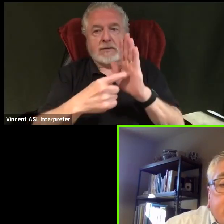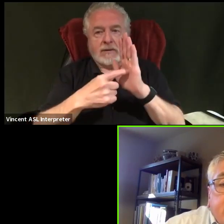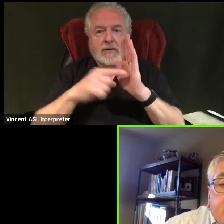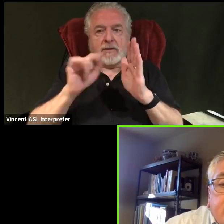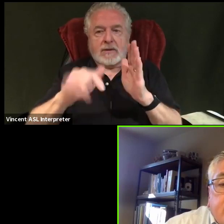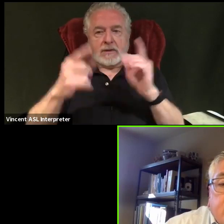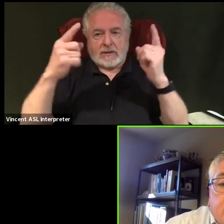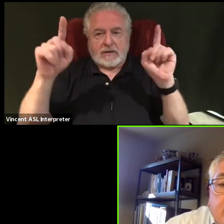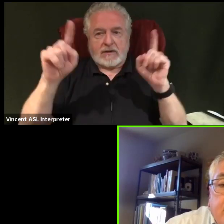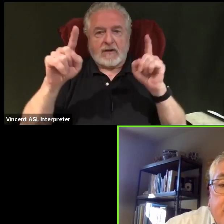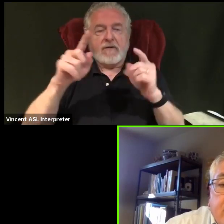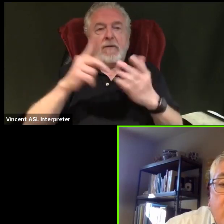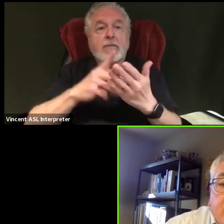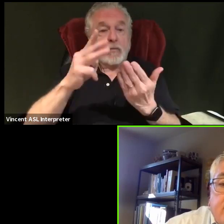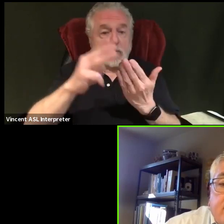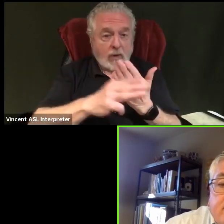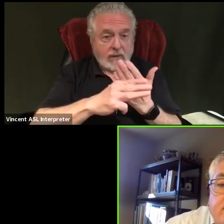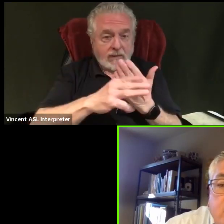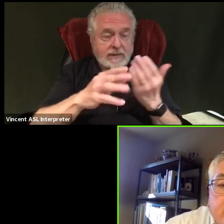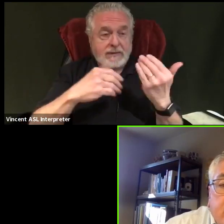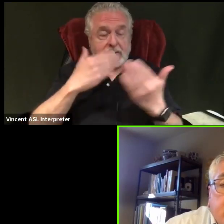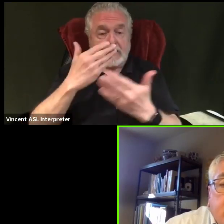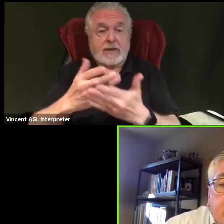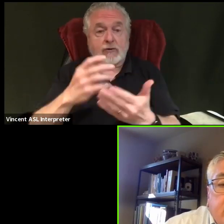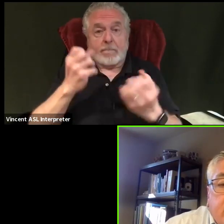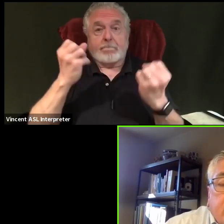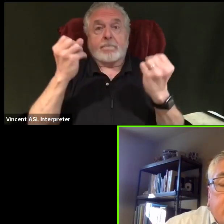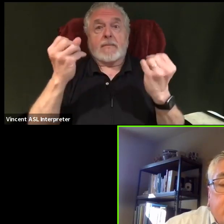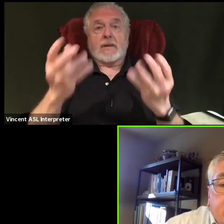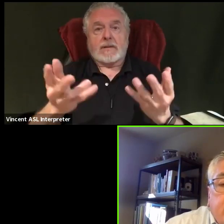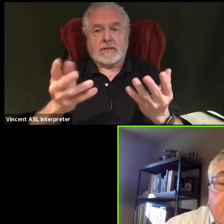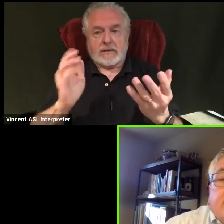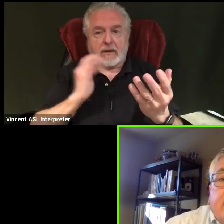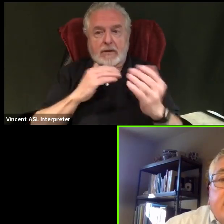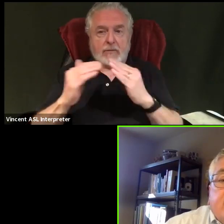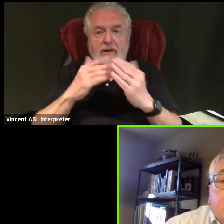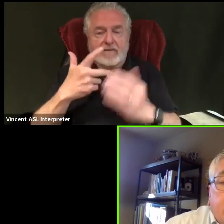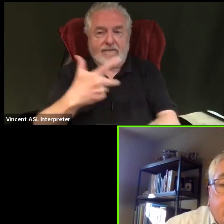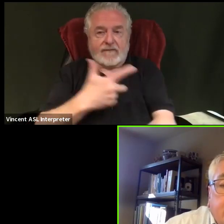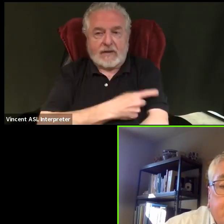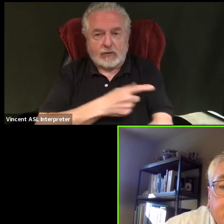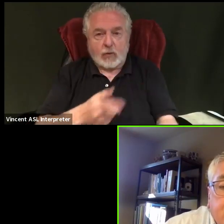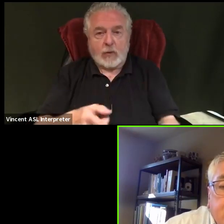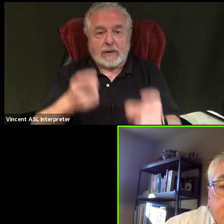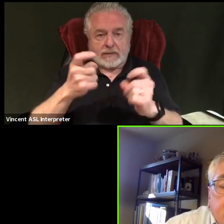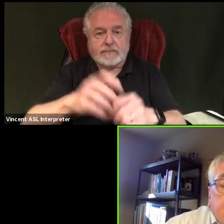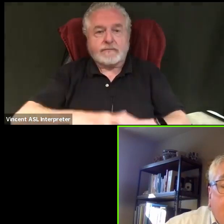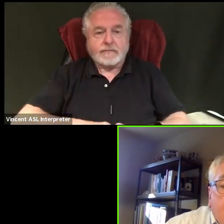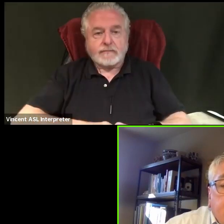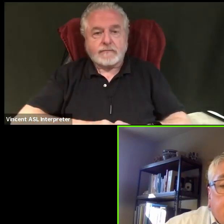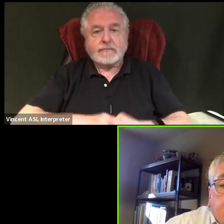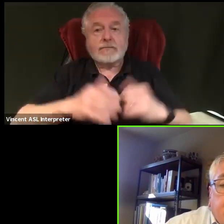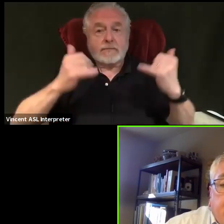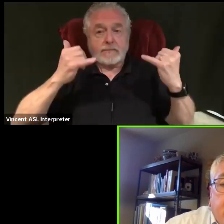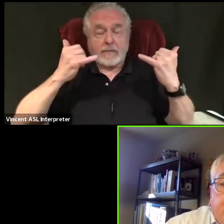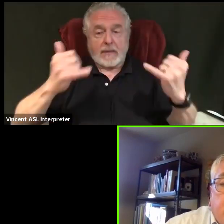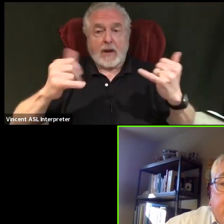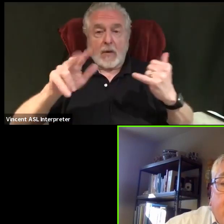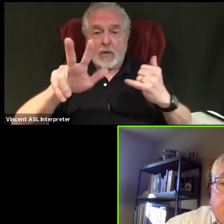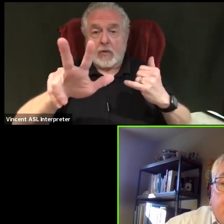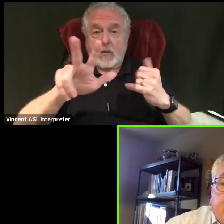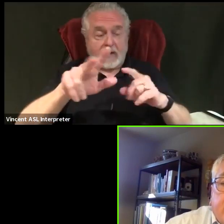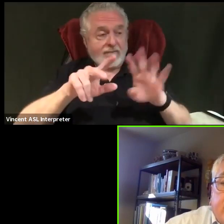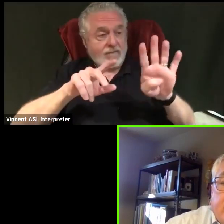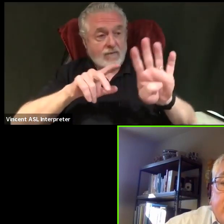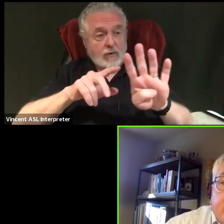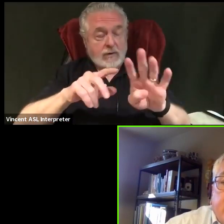to the success of the program that got us so many in our community vaccinated so quickly. Now, nearly 3 out of 4